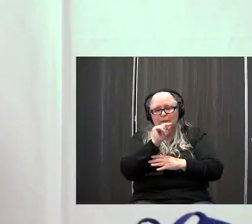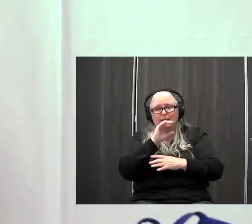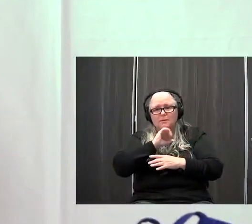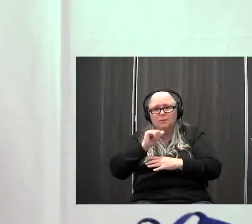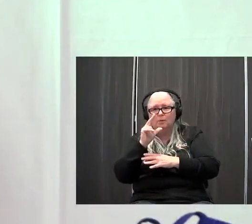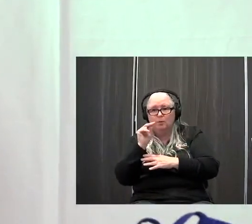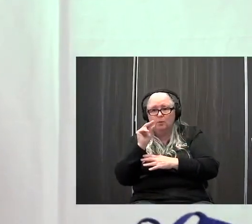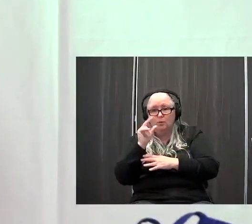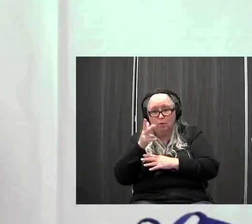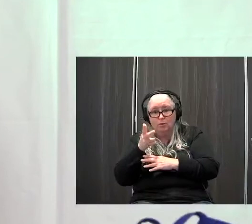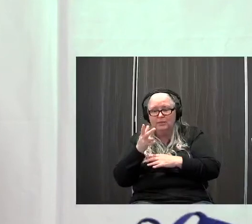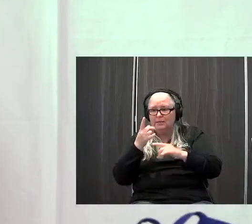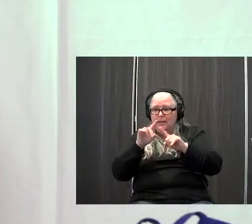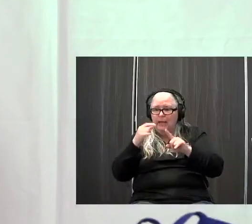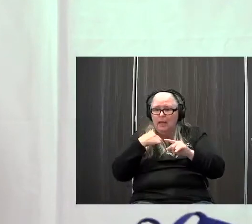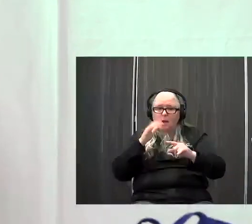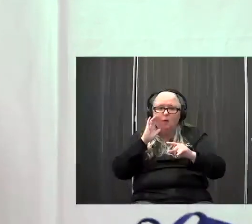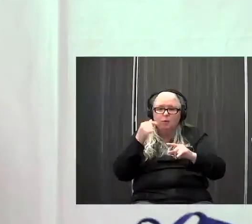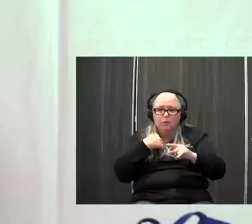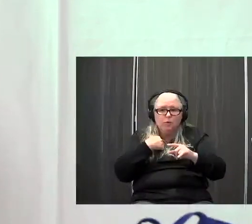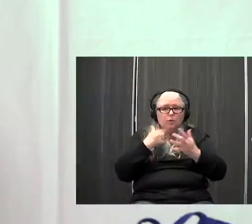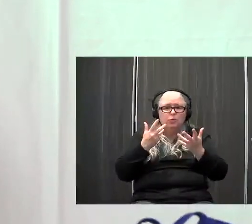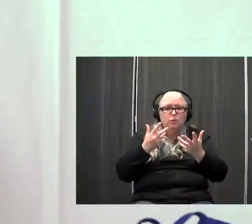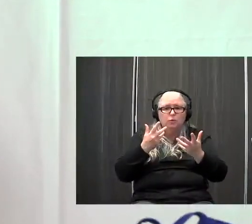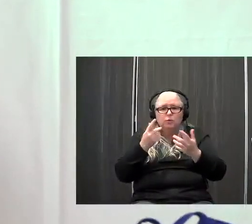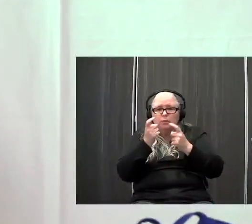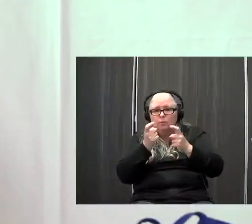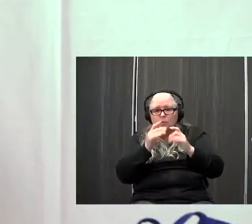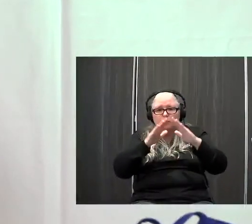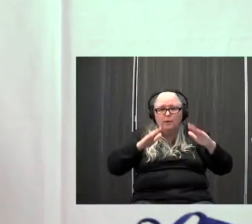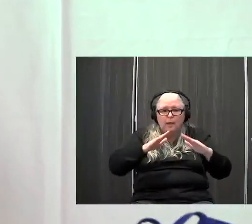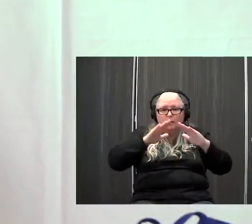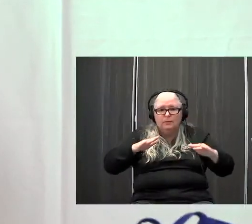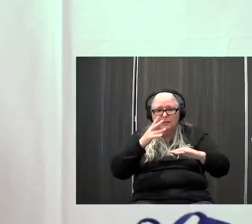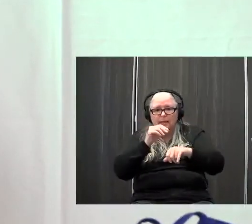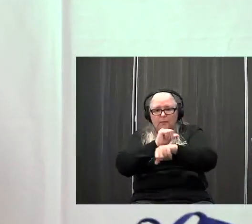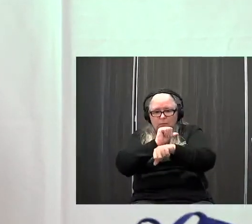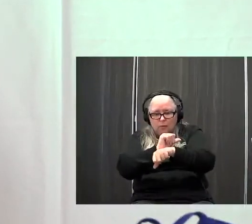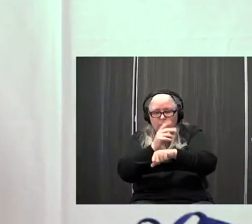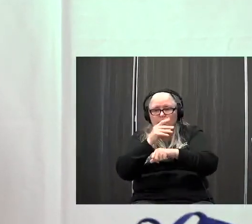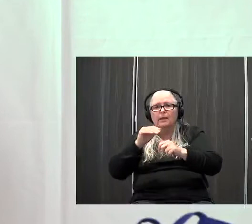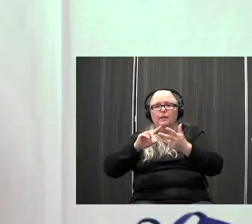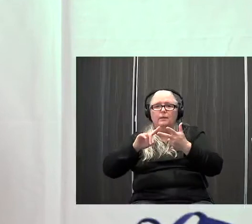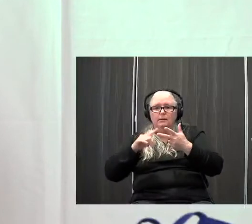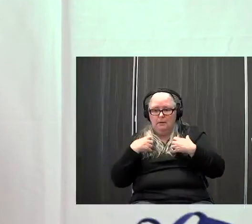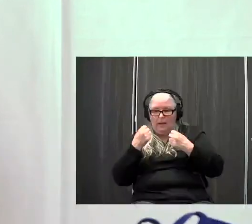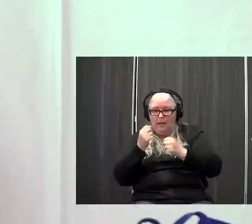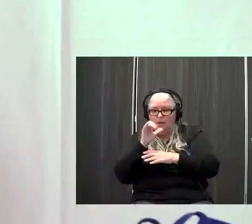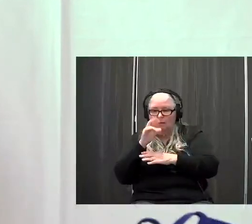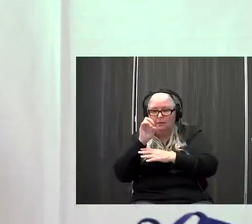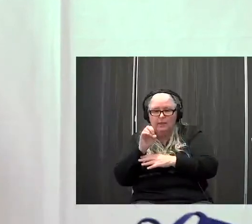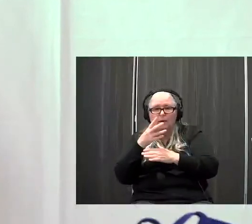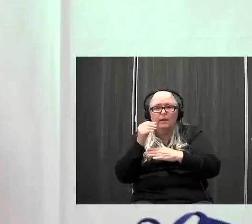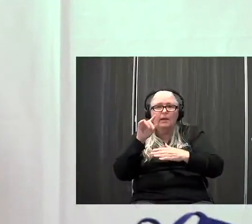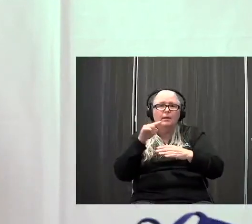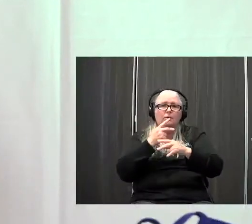in housing, in employment, in community participation, in healthcare. So kind of thinking, and things like guardianship